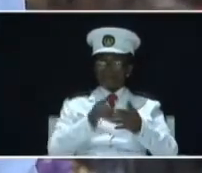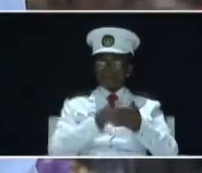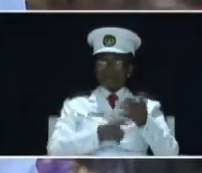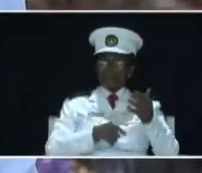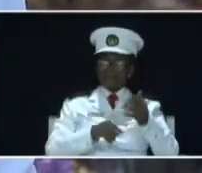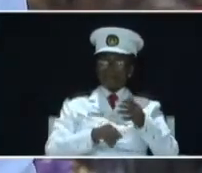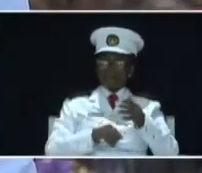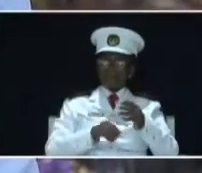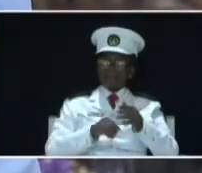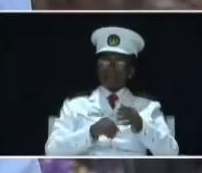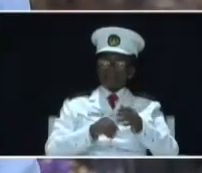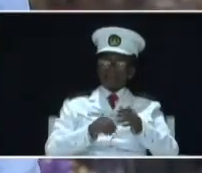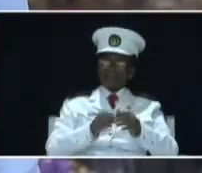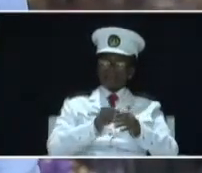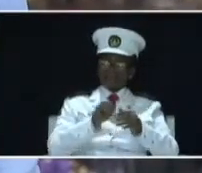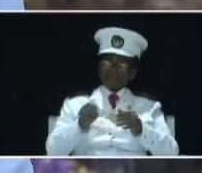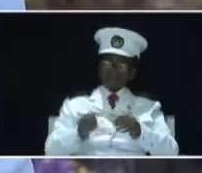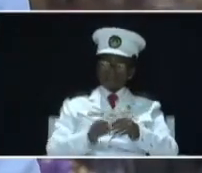I command you.